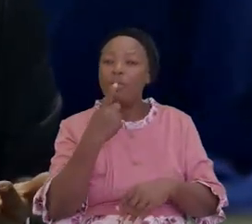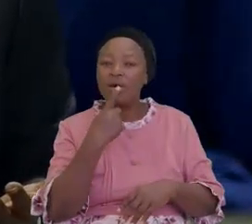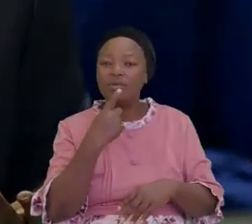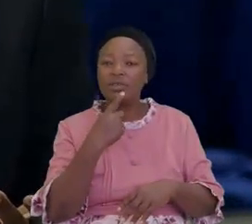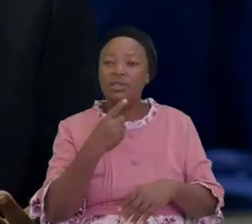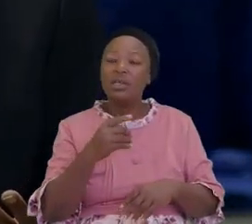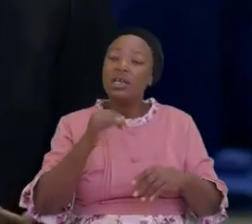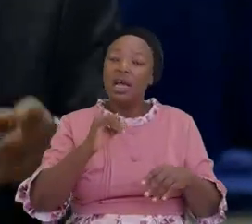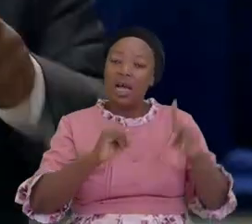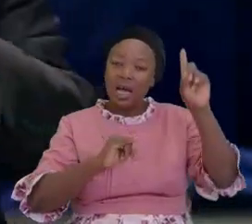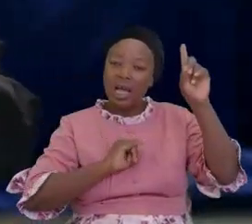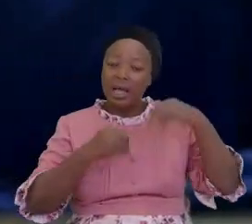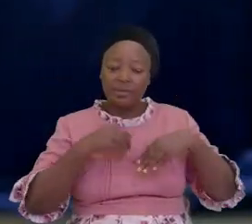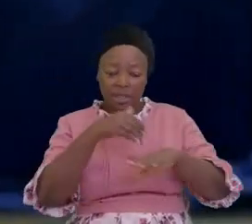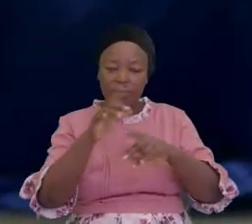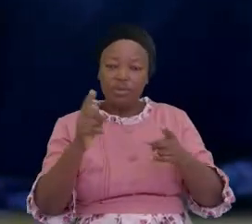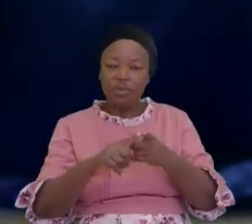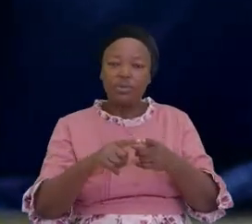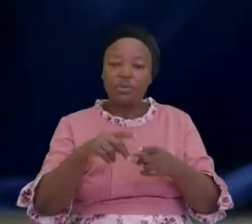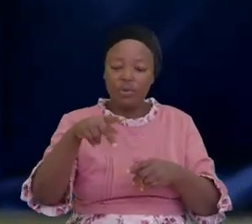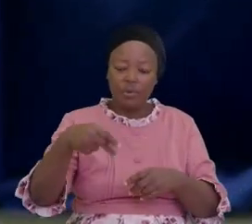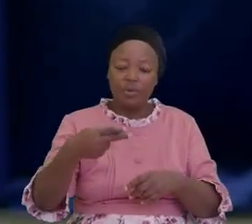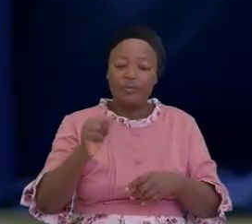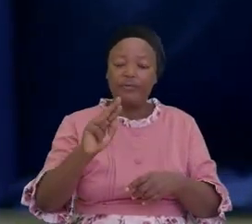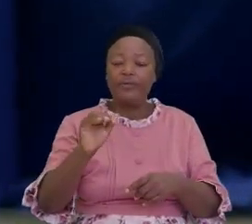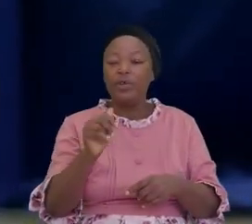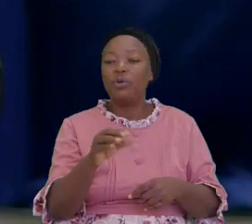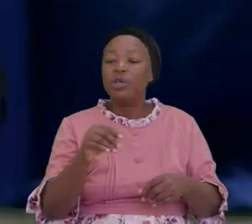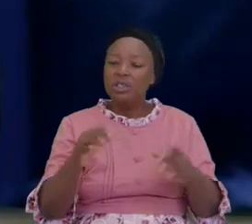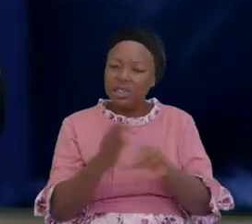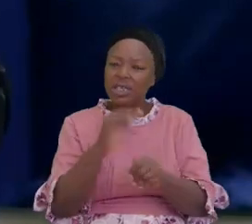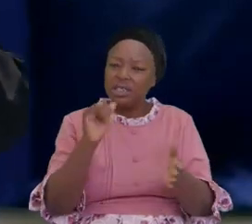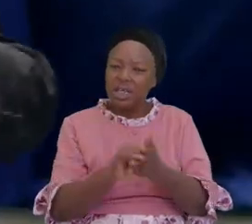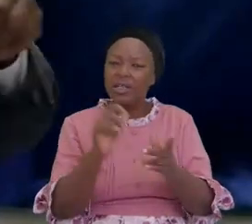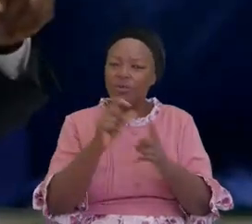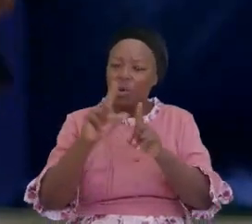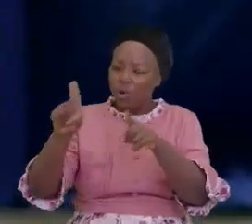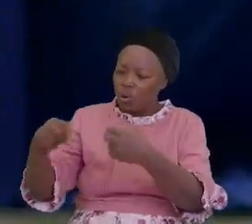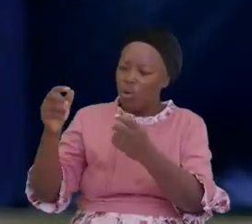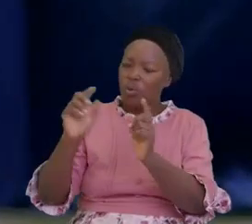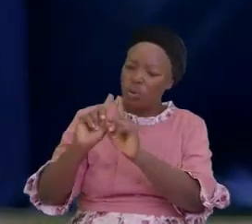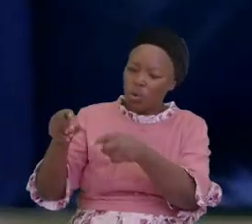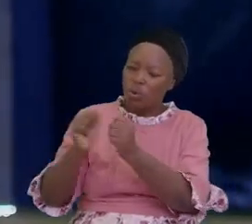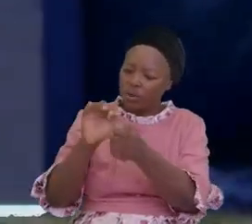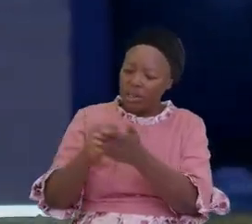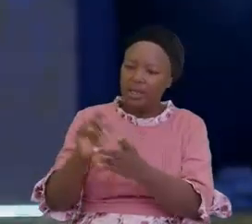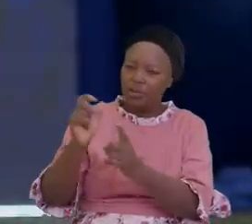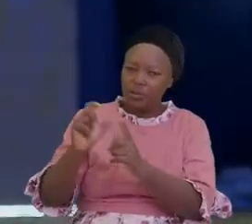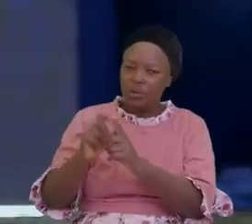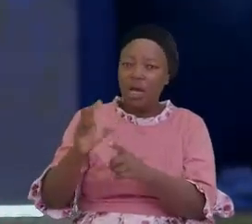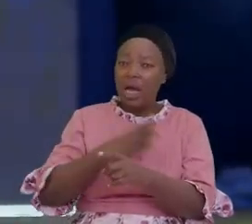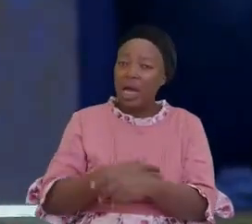sent you to Pharaoh. Take that word. Go with that word and